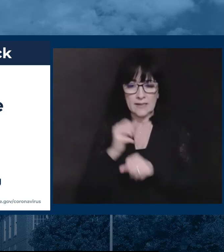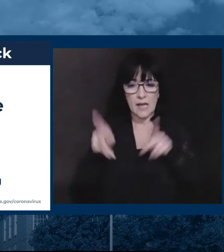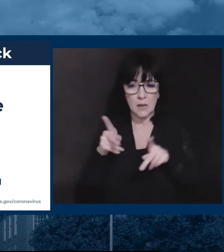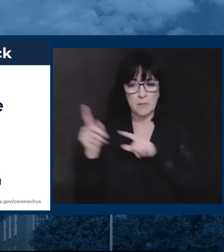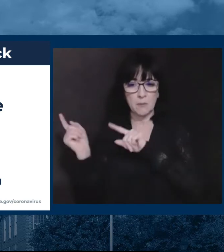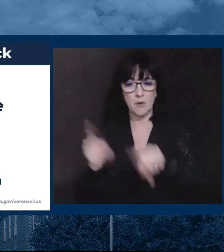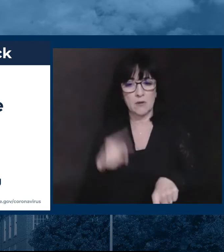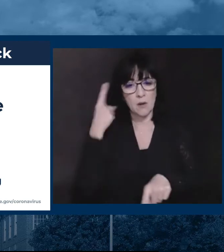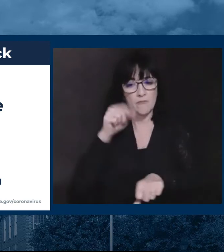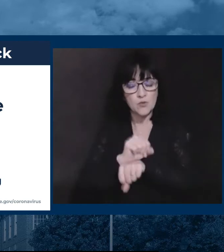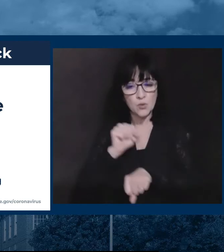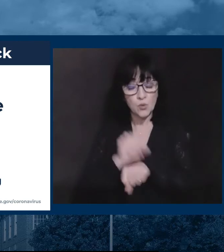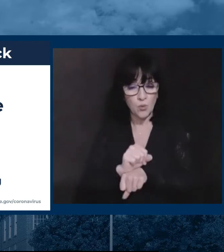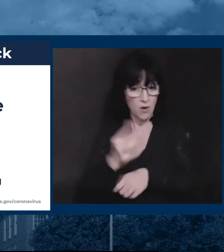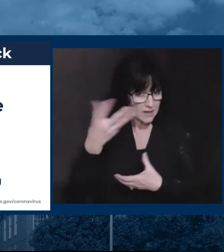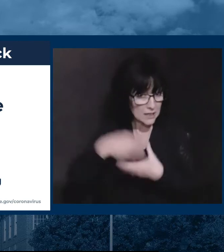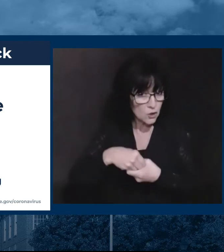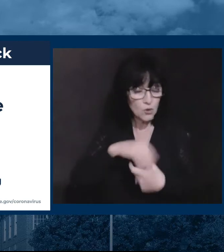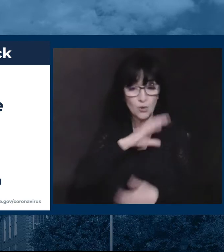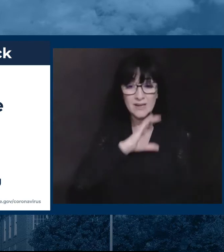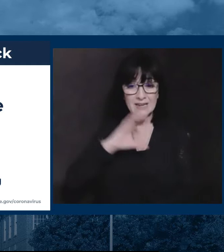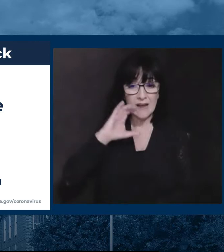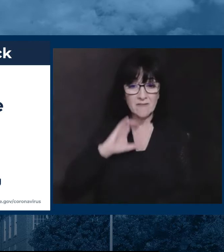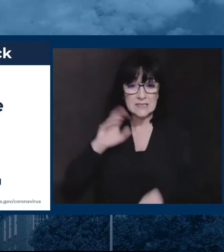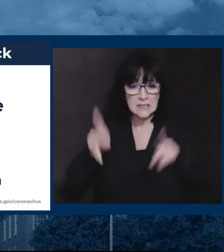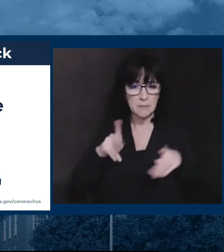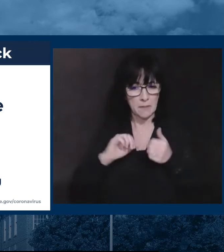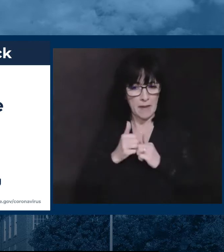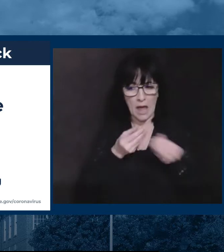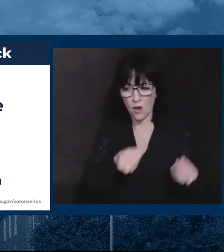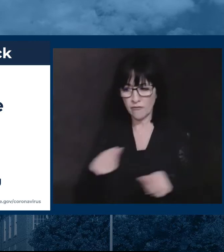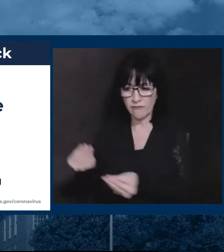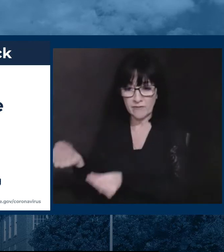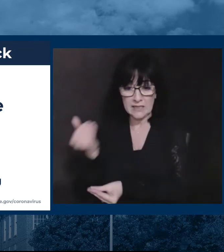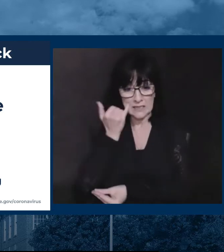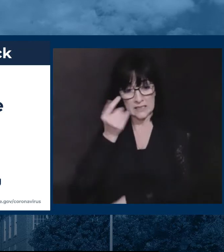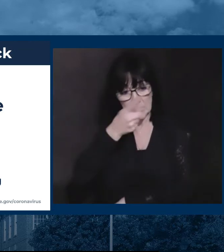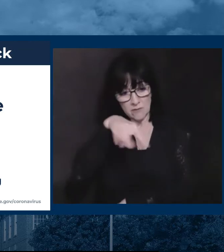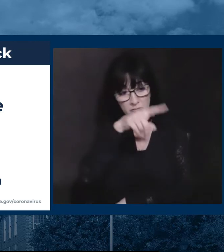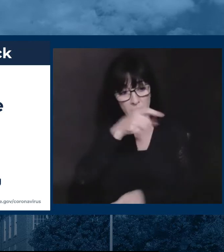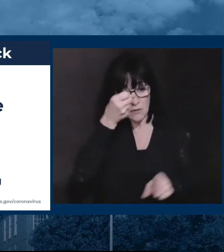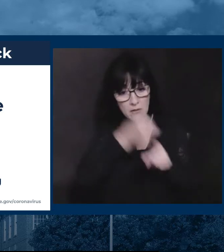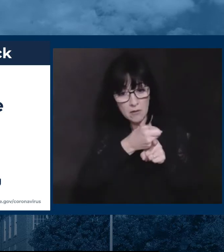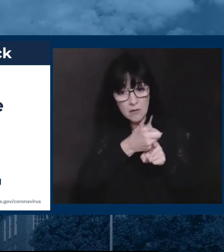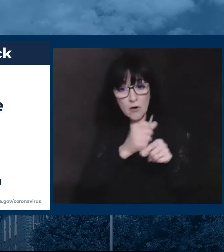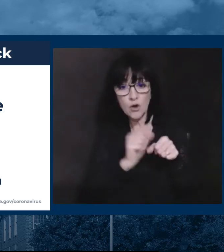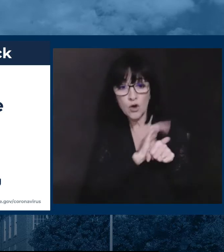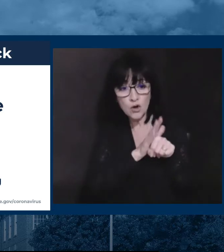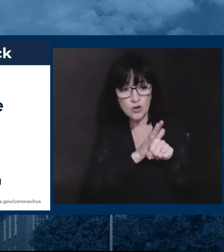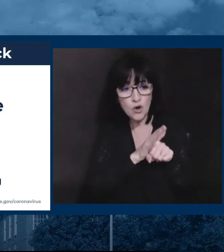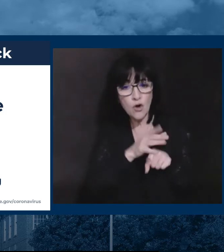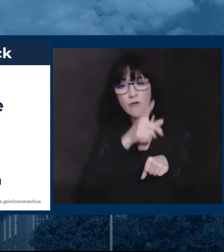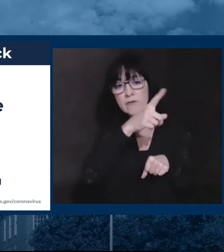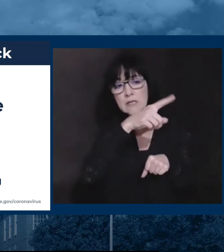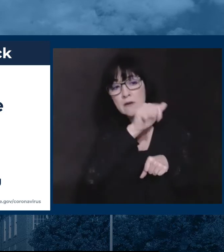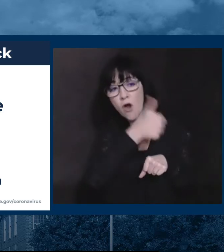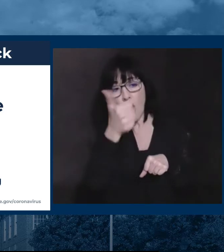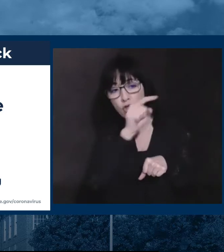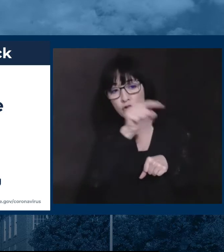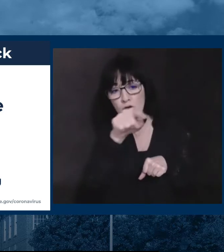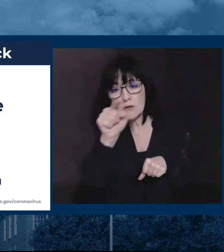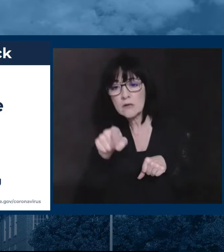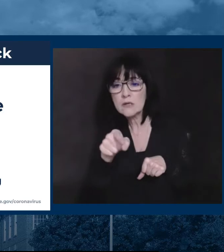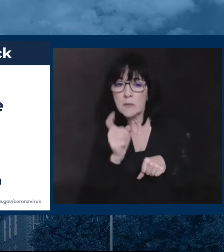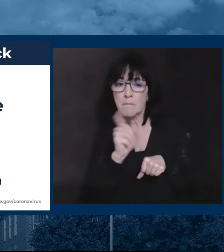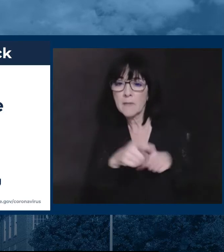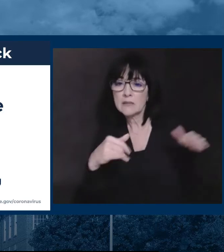publicizing on our Join Delaware's website to encourage people to think about substituting even if they've never done so before. And maybe